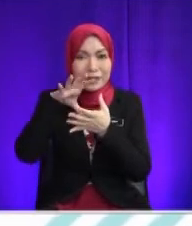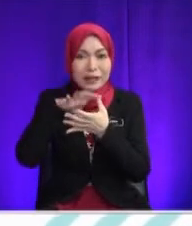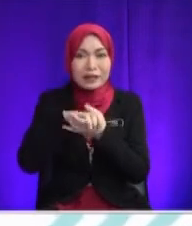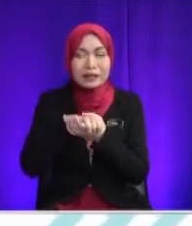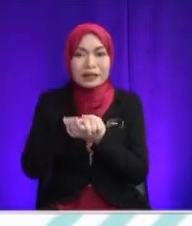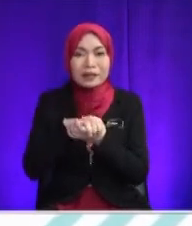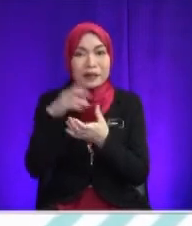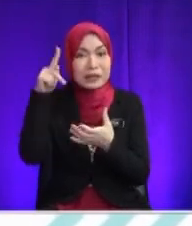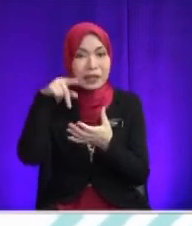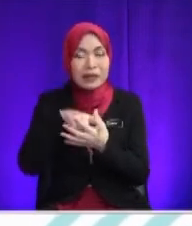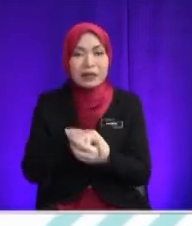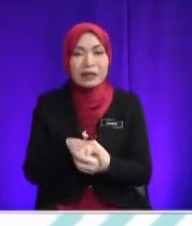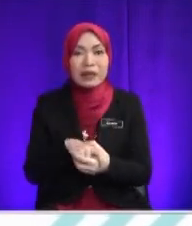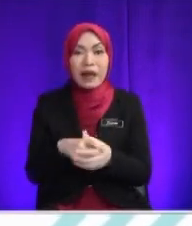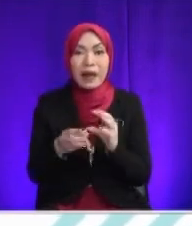5.